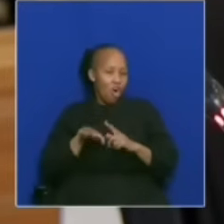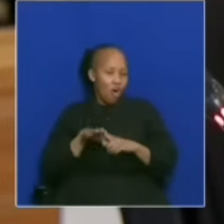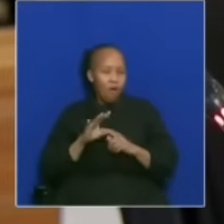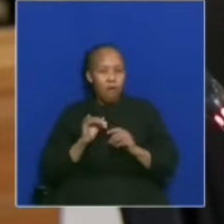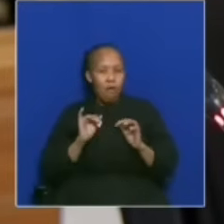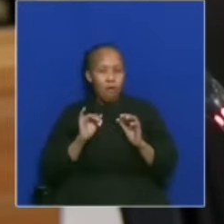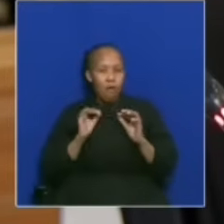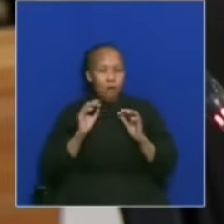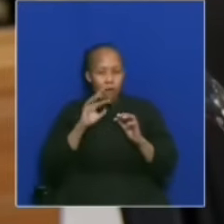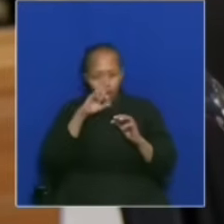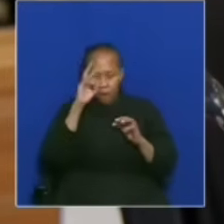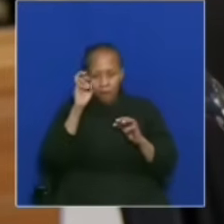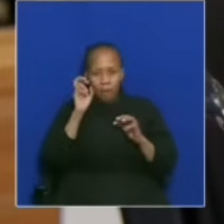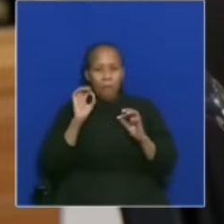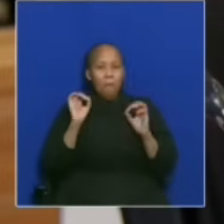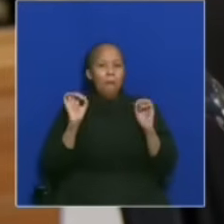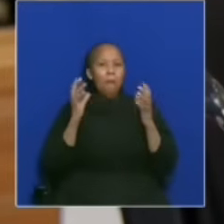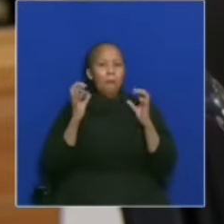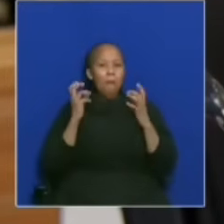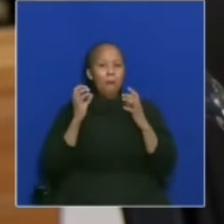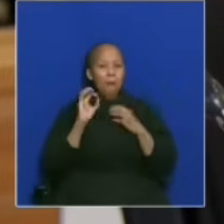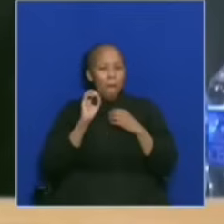There will be other videos where we need volume.